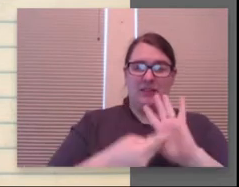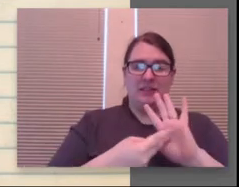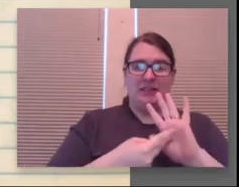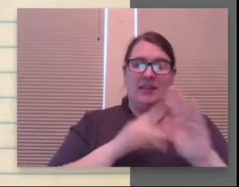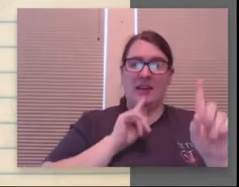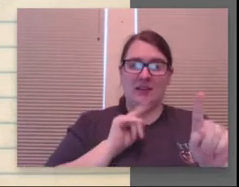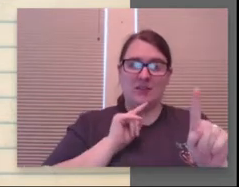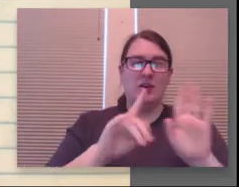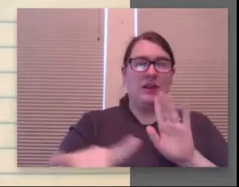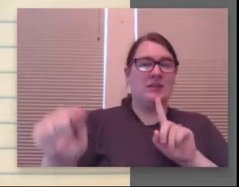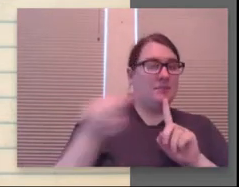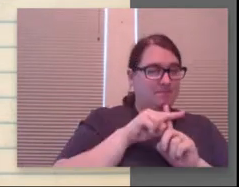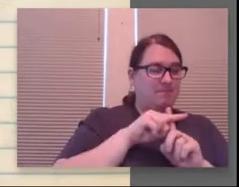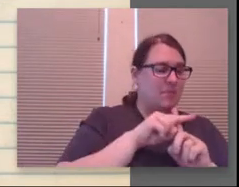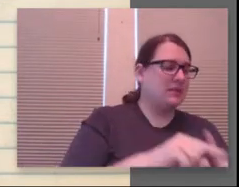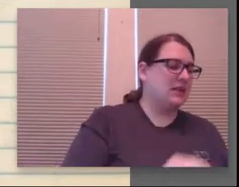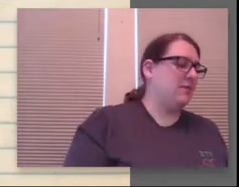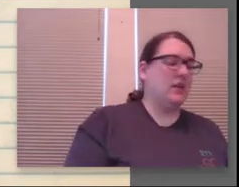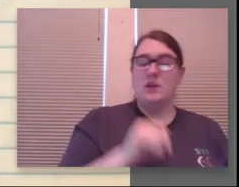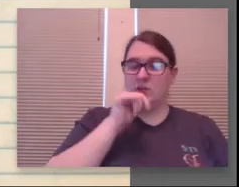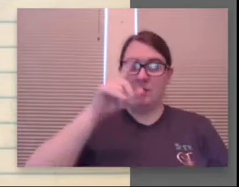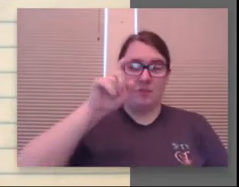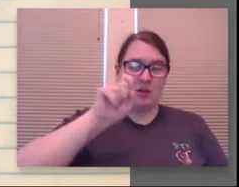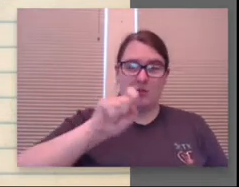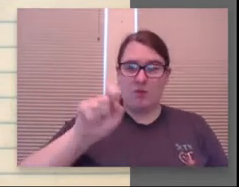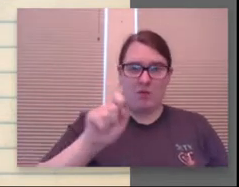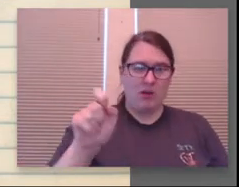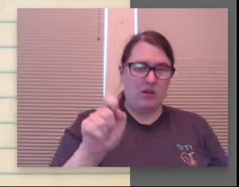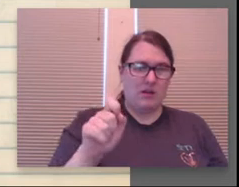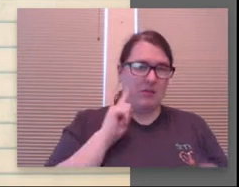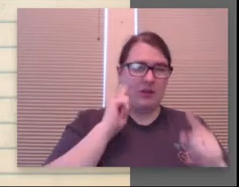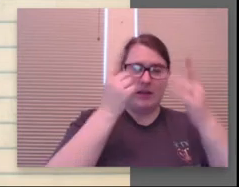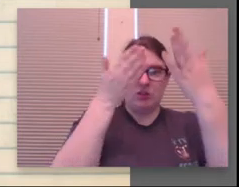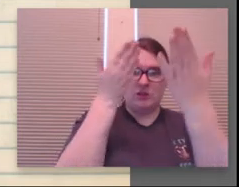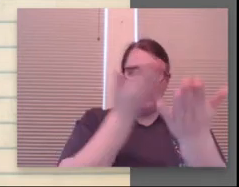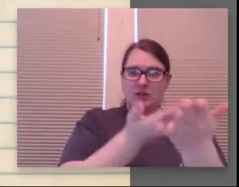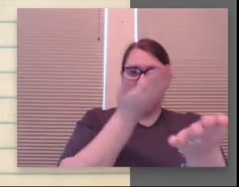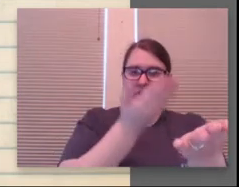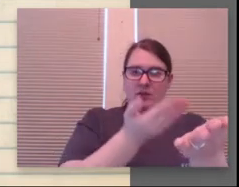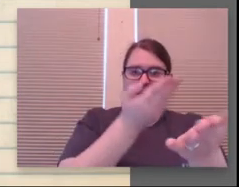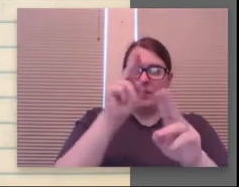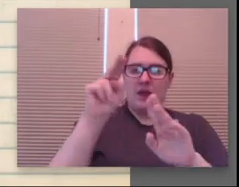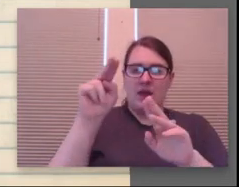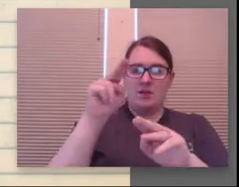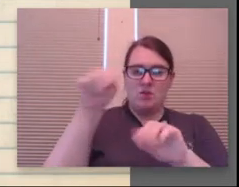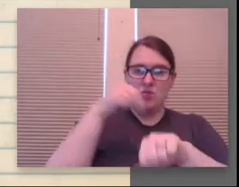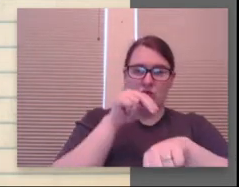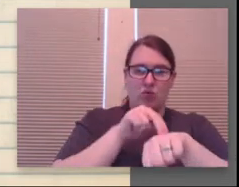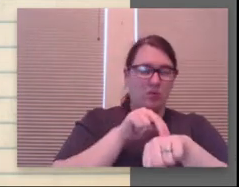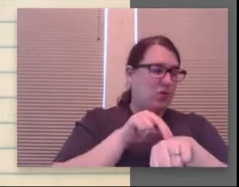then it means the answer is positive. So I'm not going to write one. I'm going to let it just be